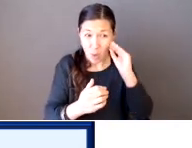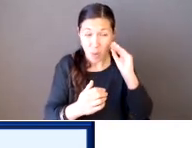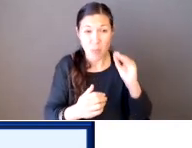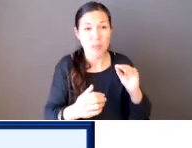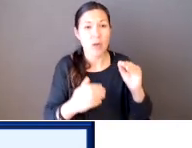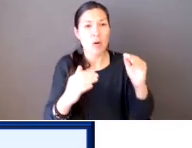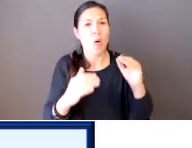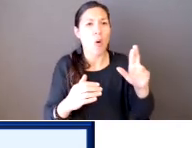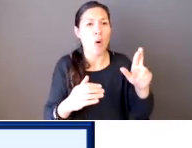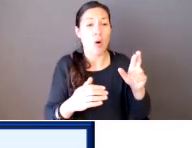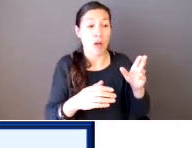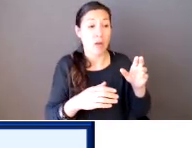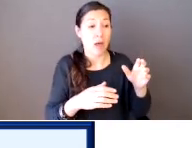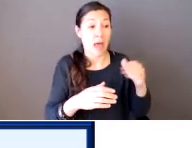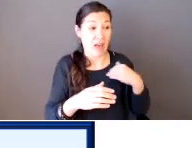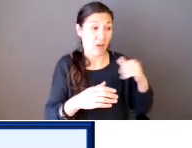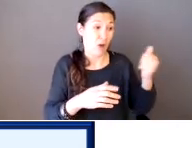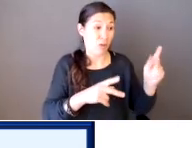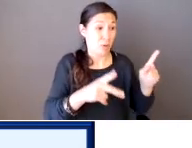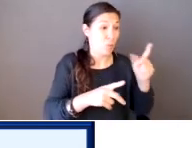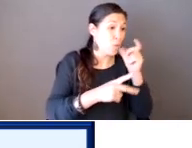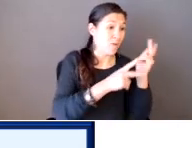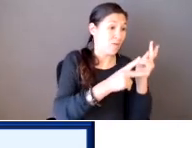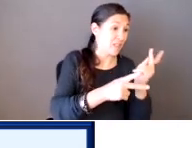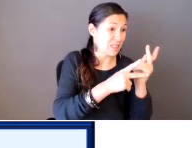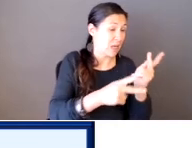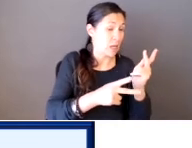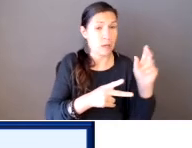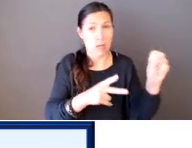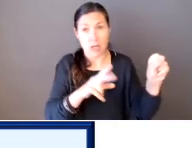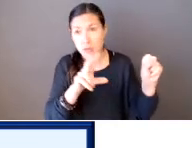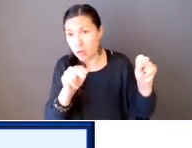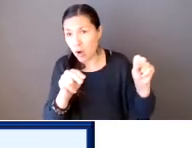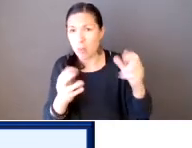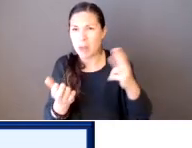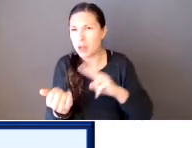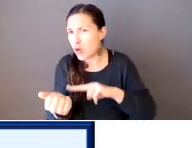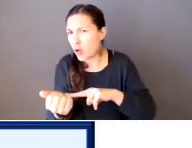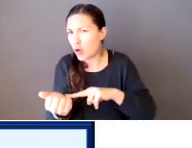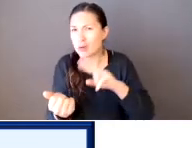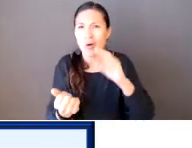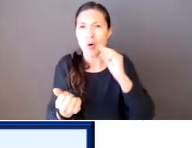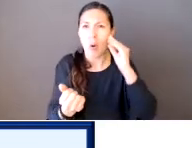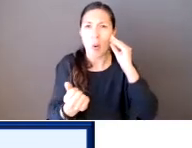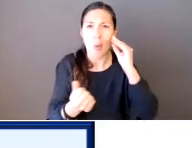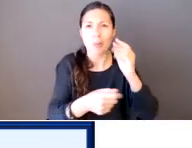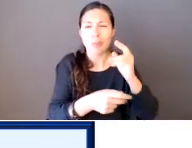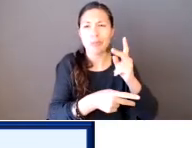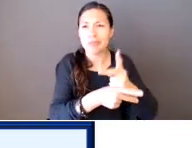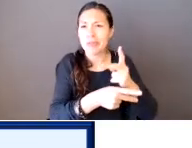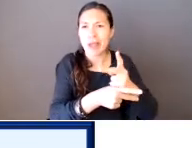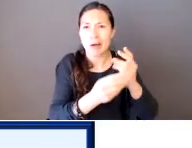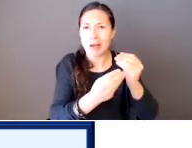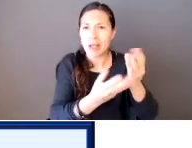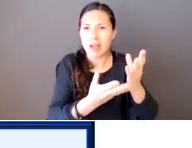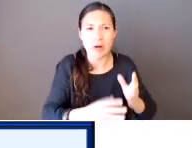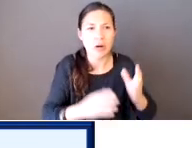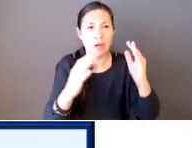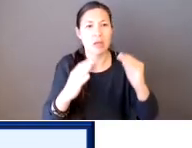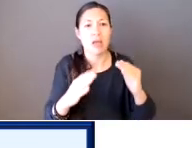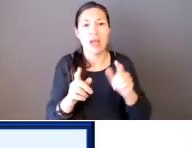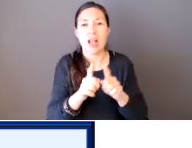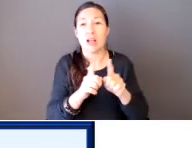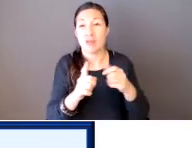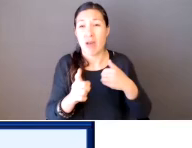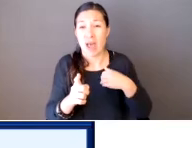homemaker or family members or a visiting nurse? And then there had to be a careful and thought out plan regarding PPE,